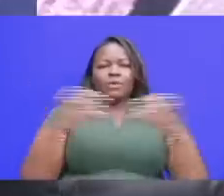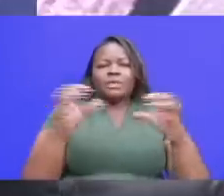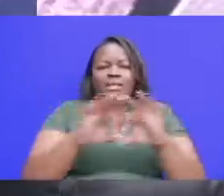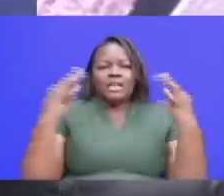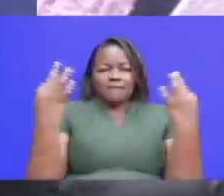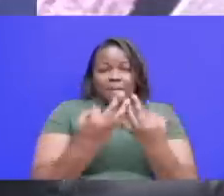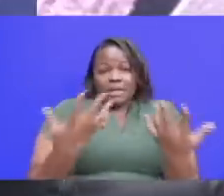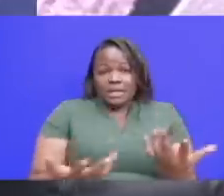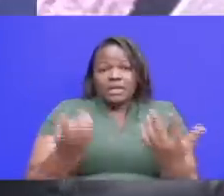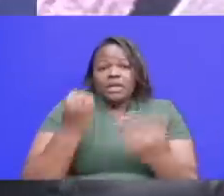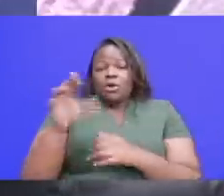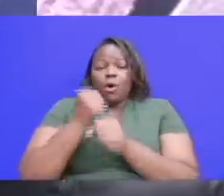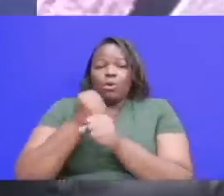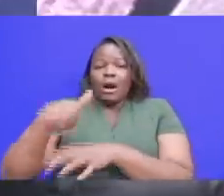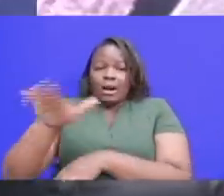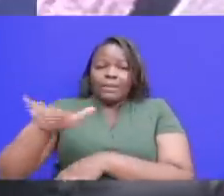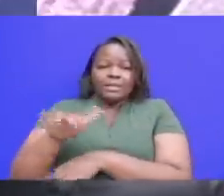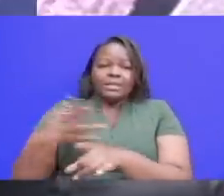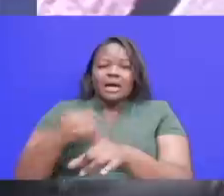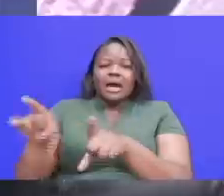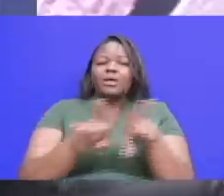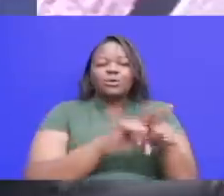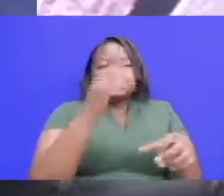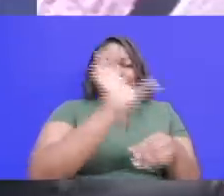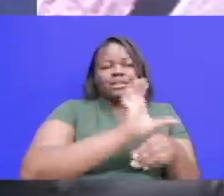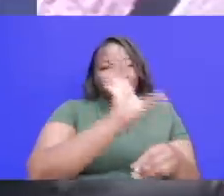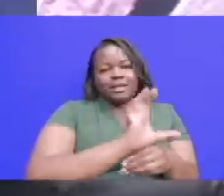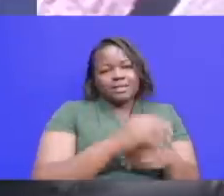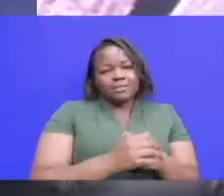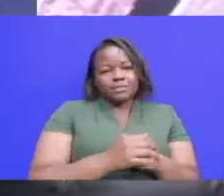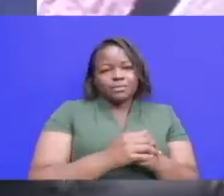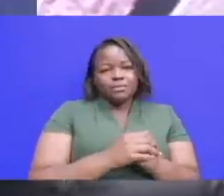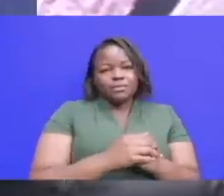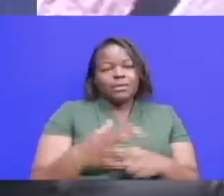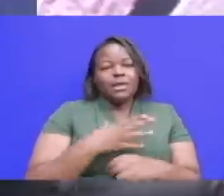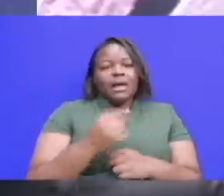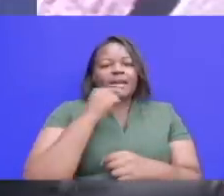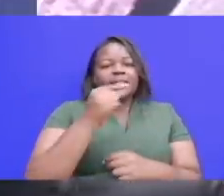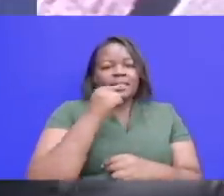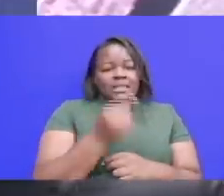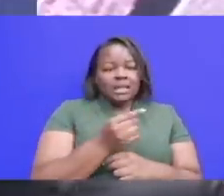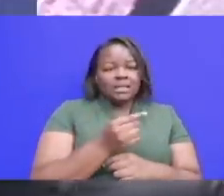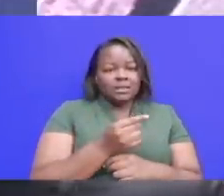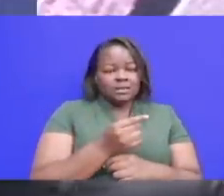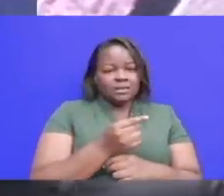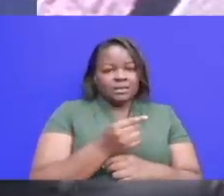family, in workplace, even in church. And you say that